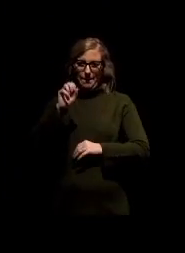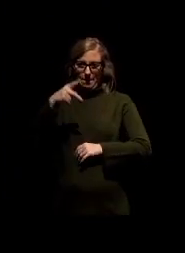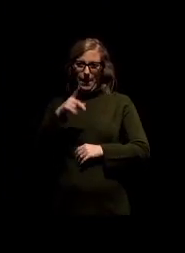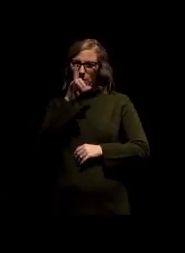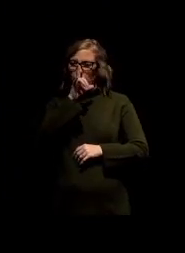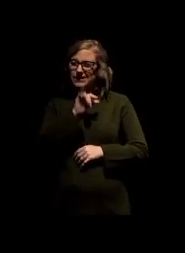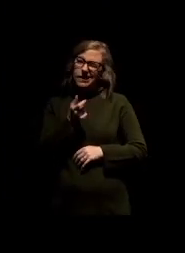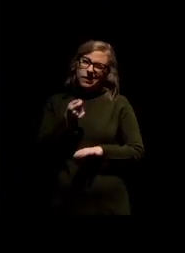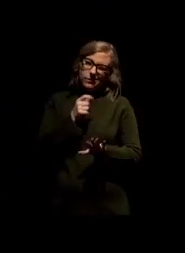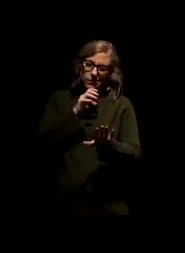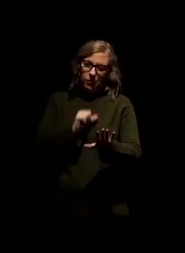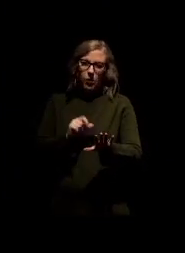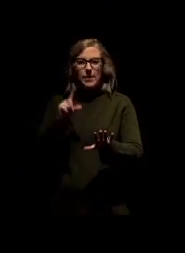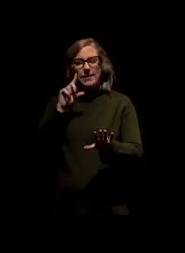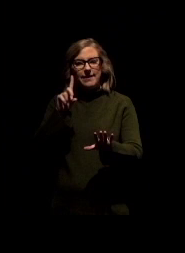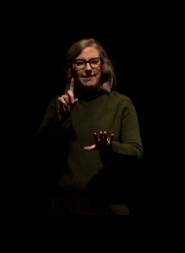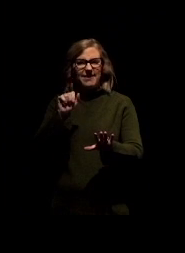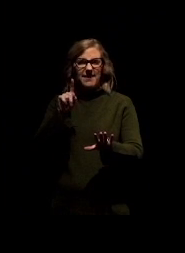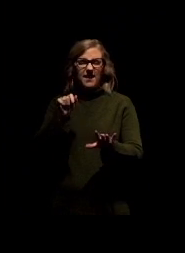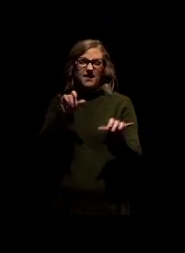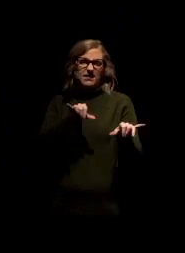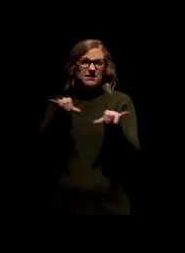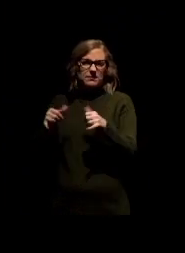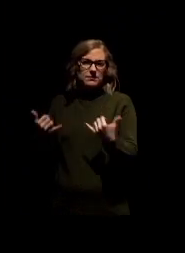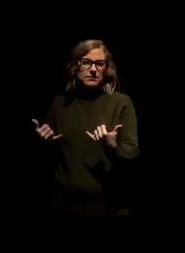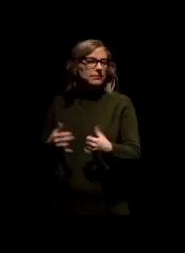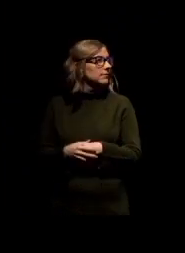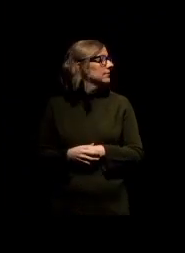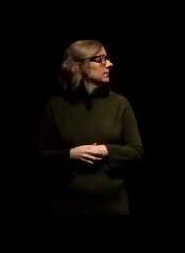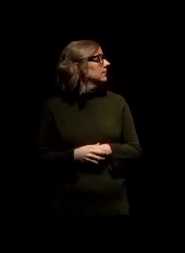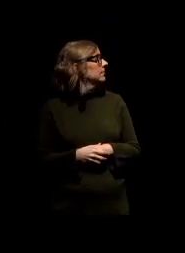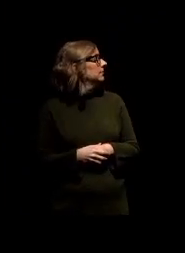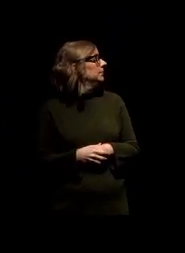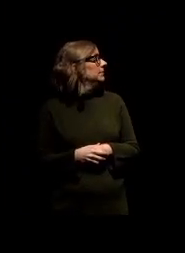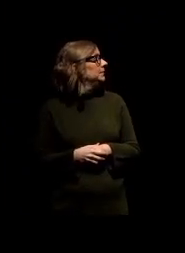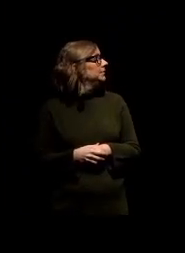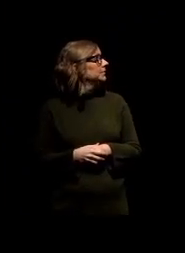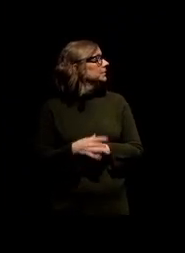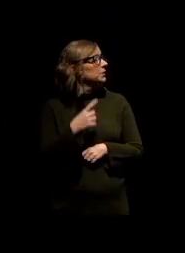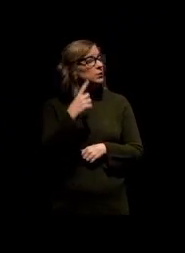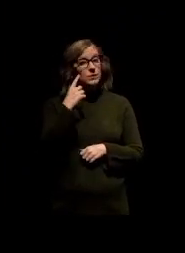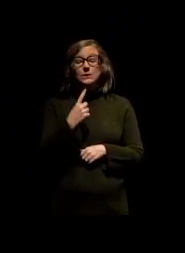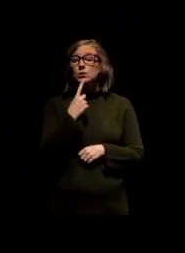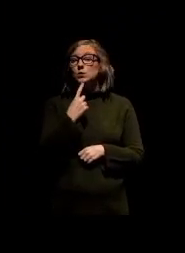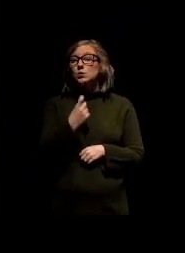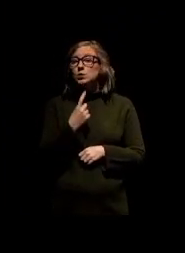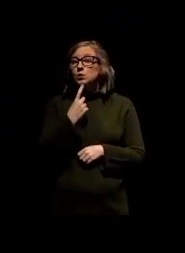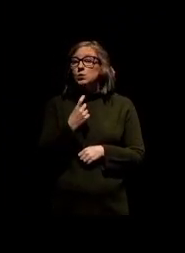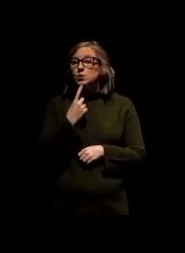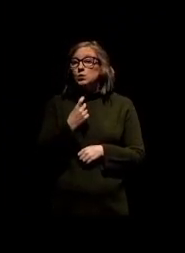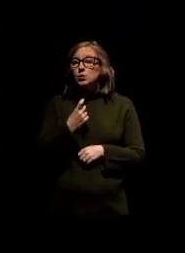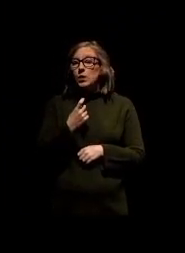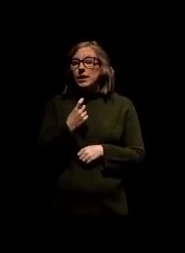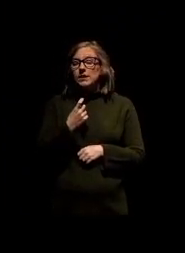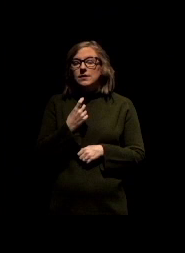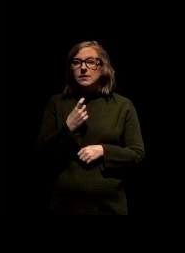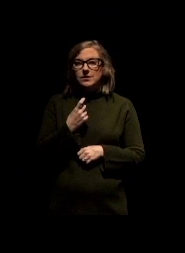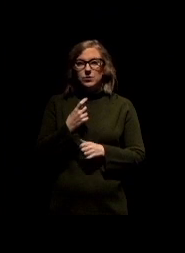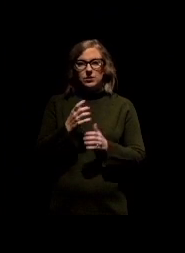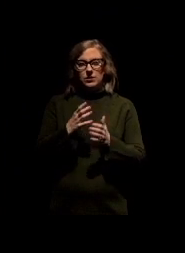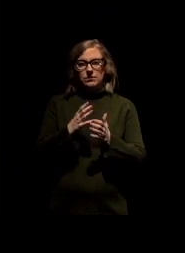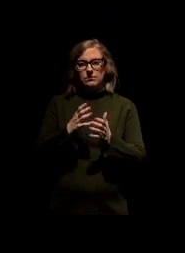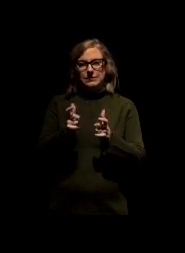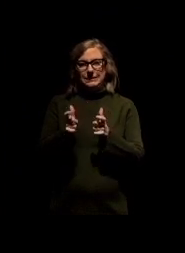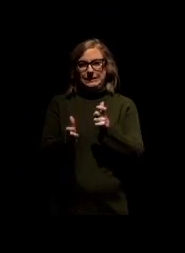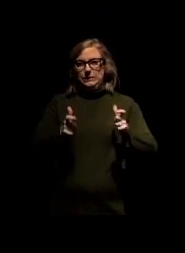little bit dated, but the data, I think, is pretty much the same. You will see that in the red areas, those are the highest concentrations of